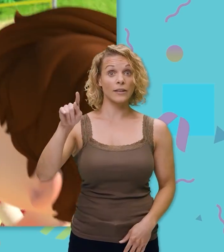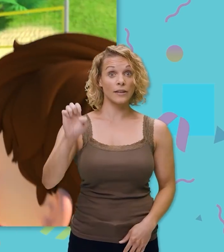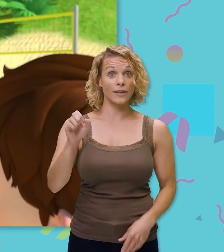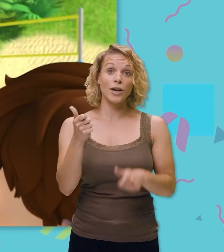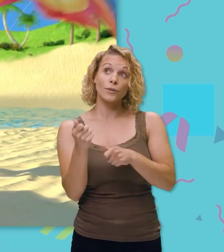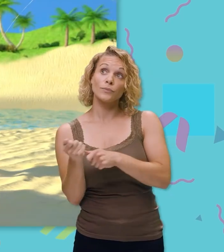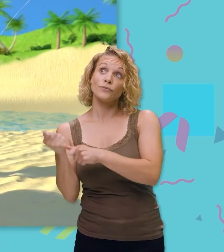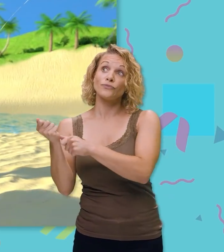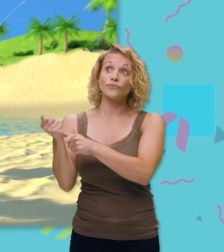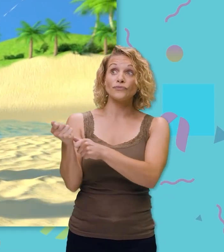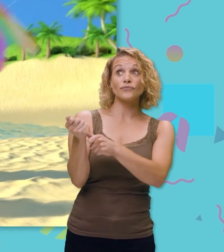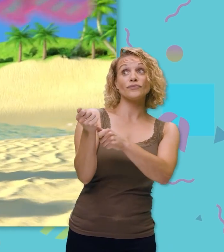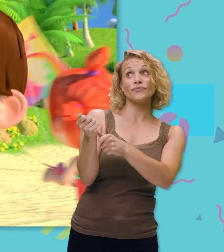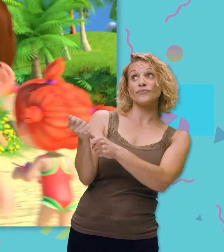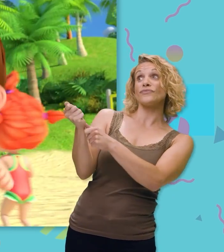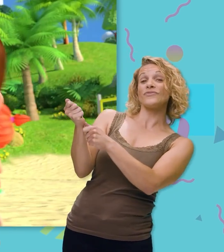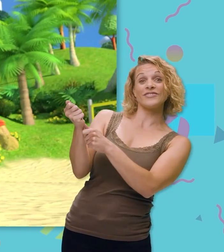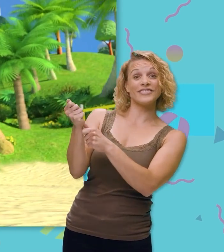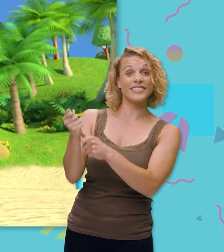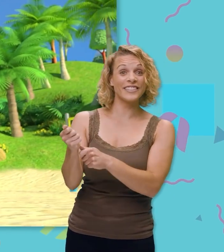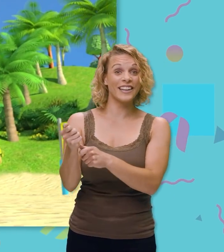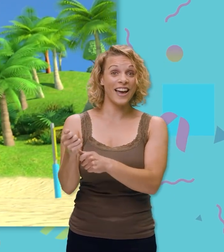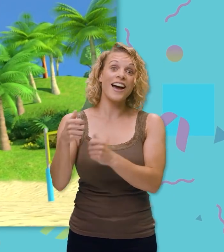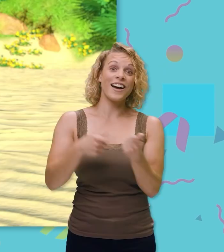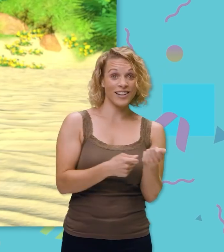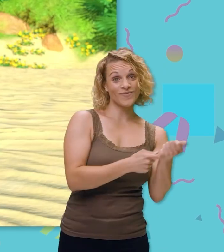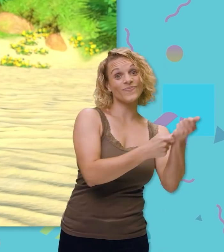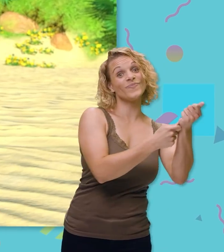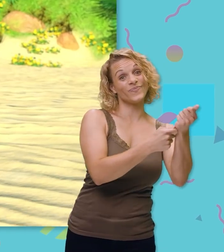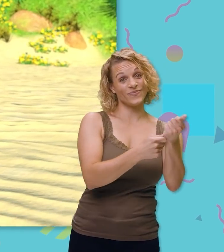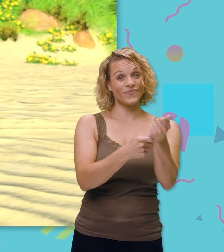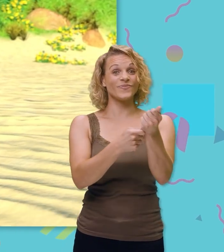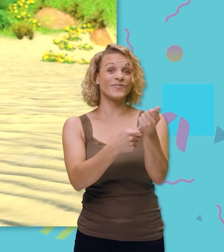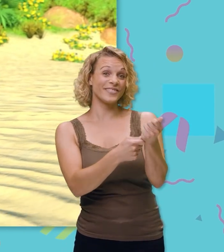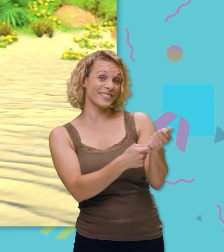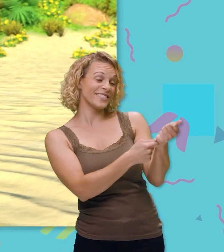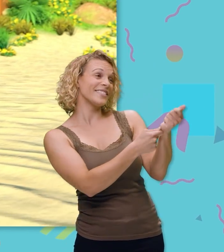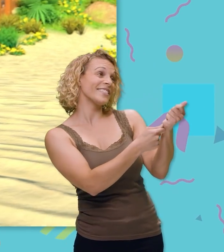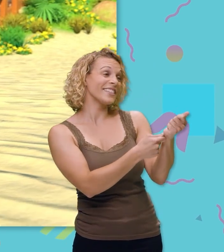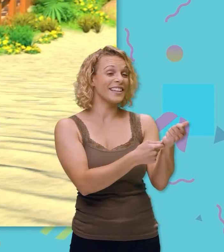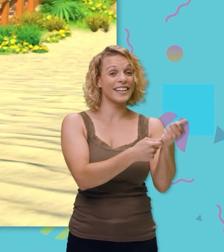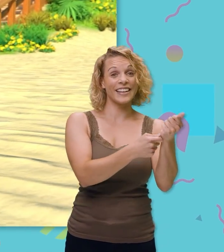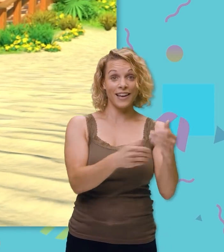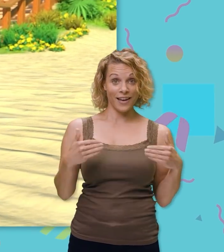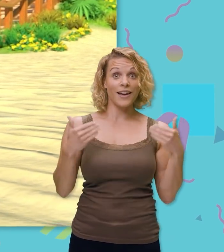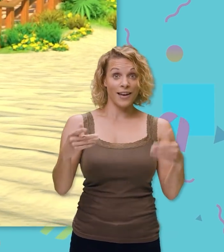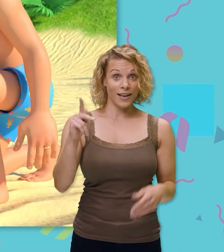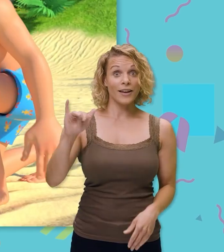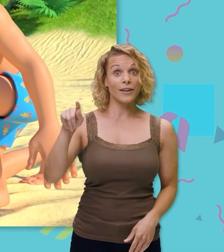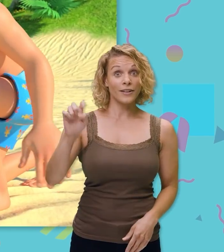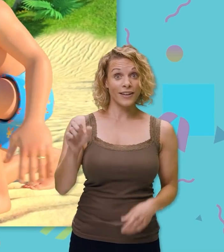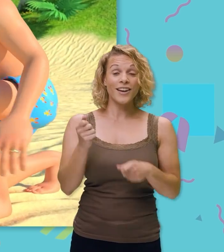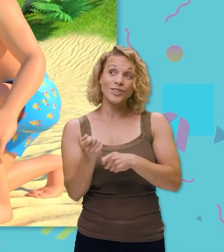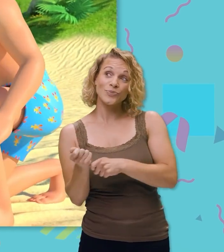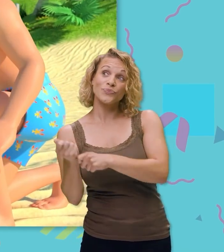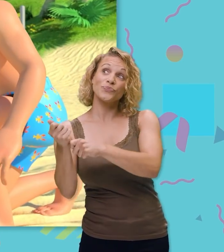Let's fly, fly, fly a kite. Fly, fly, fly a kite.